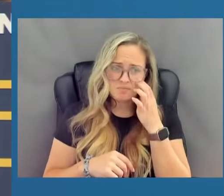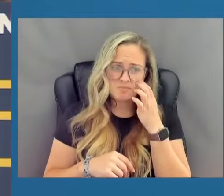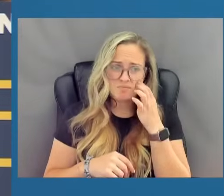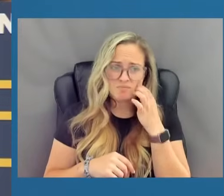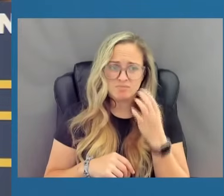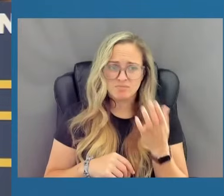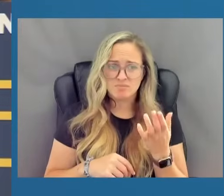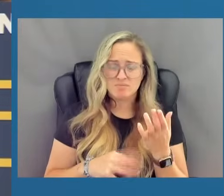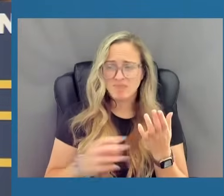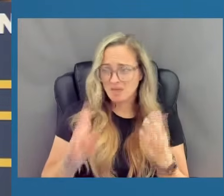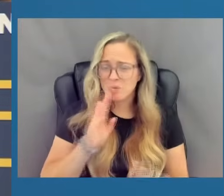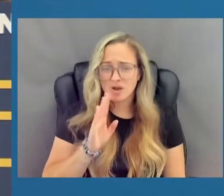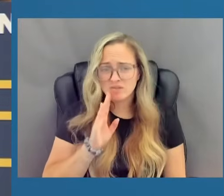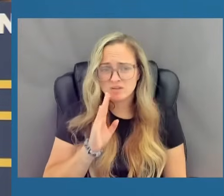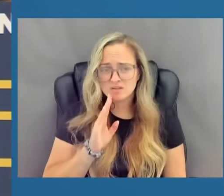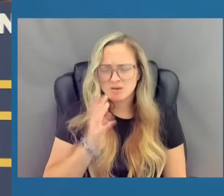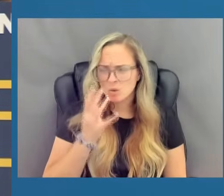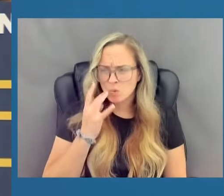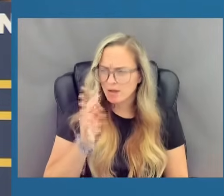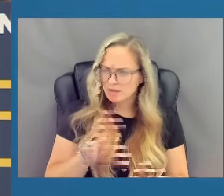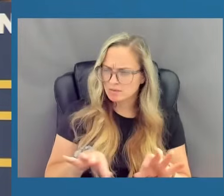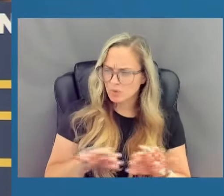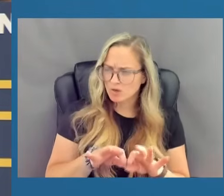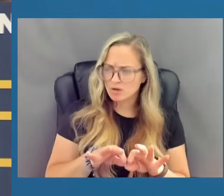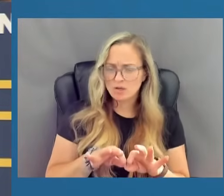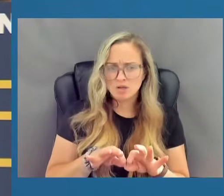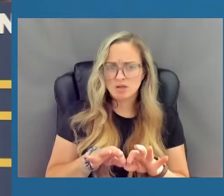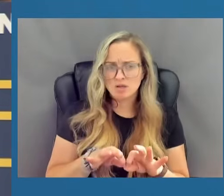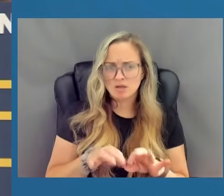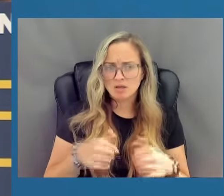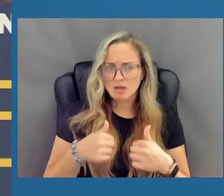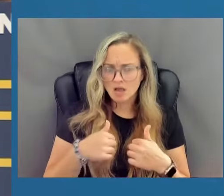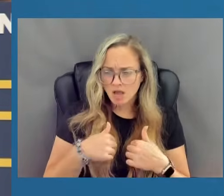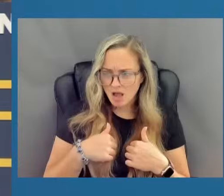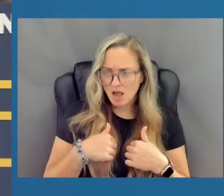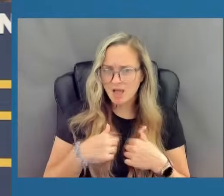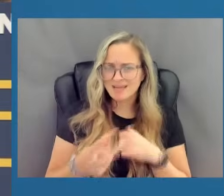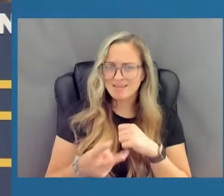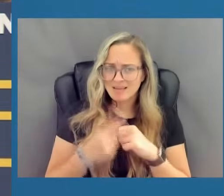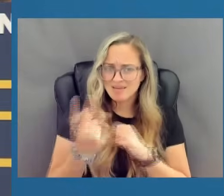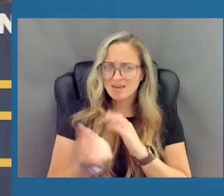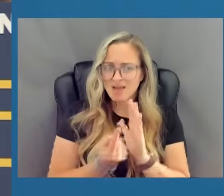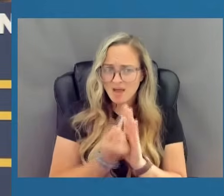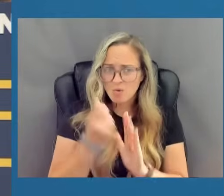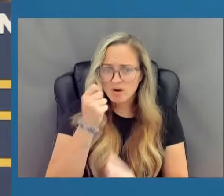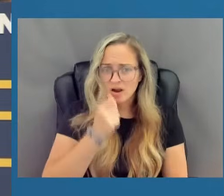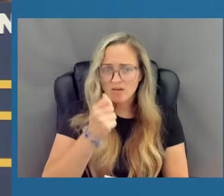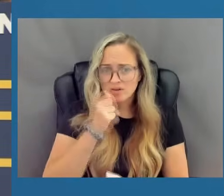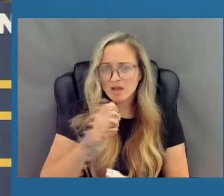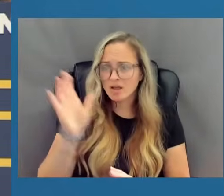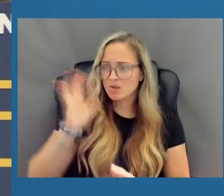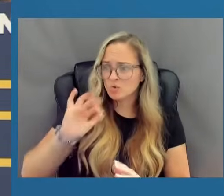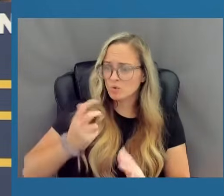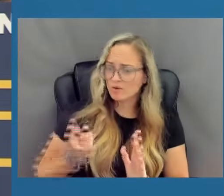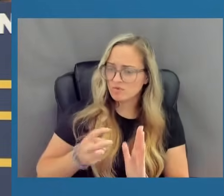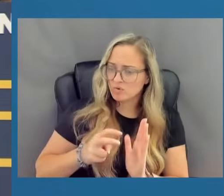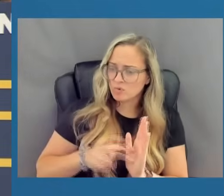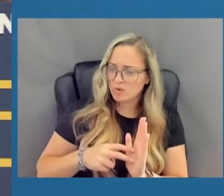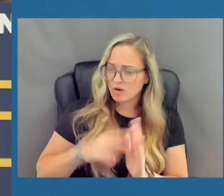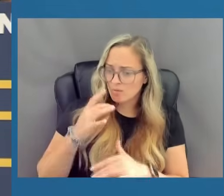the breakfast. I said, why is that so important? He goes, I save an hour a day. I used to have to get up